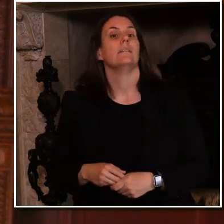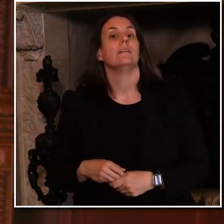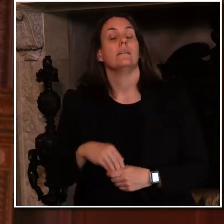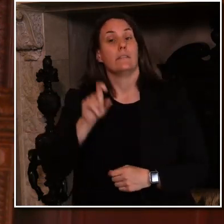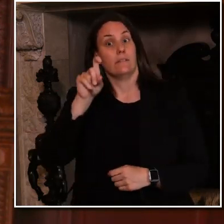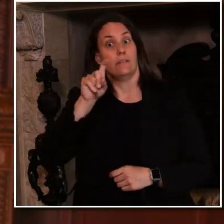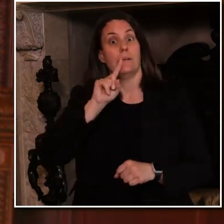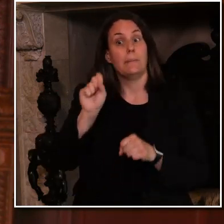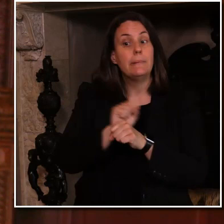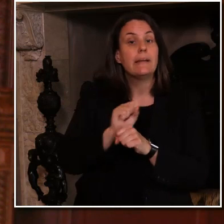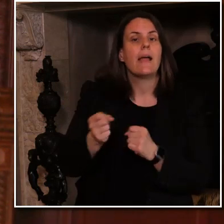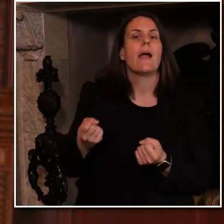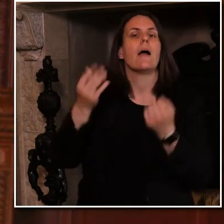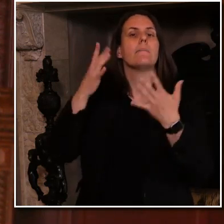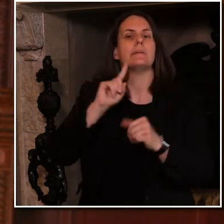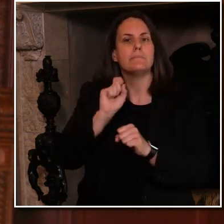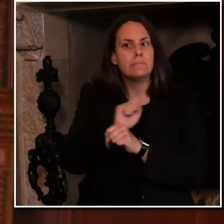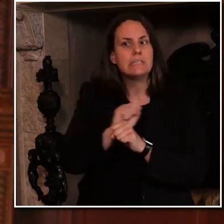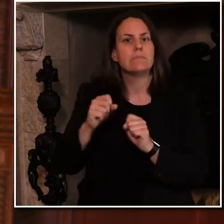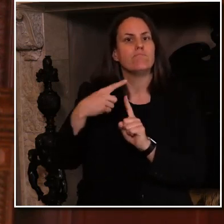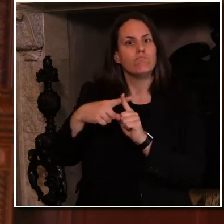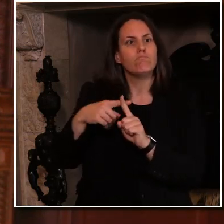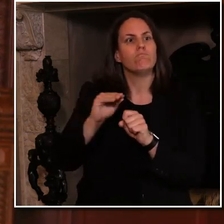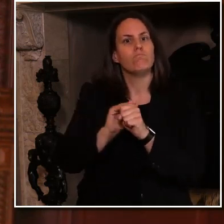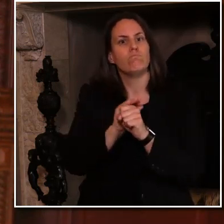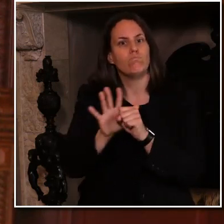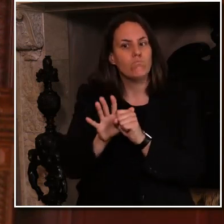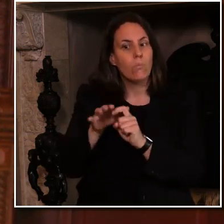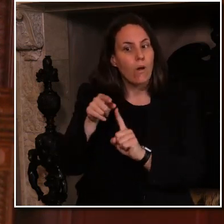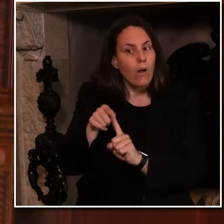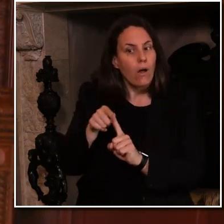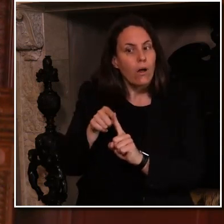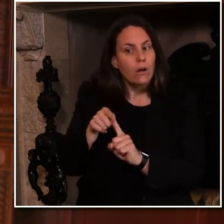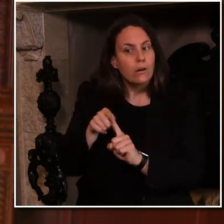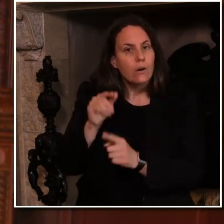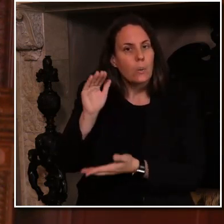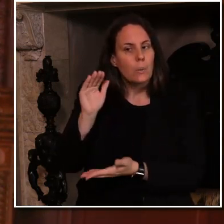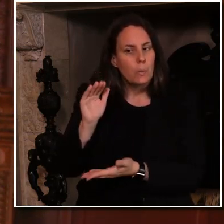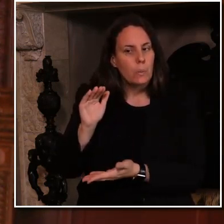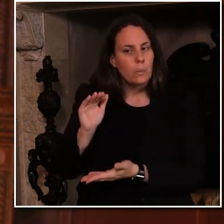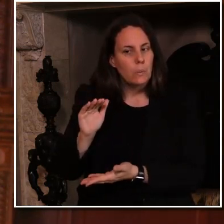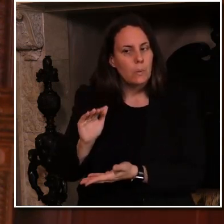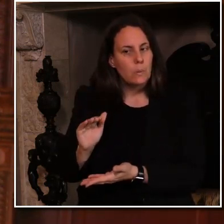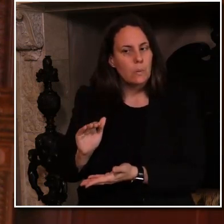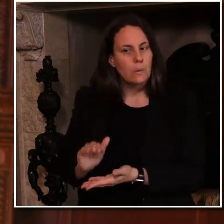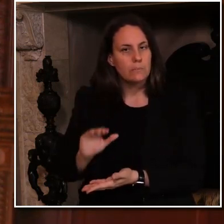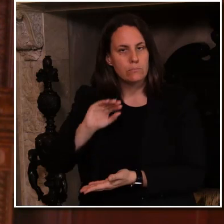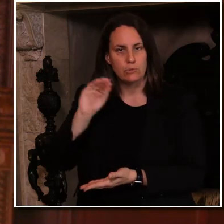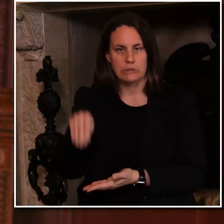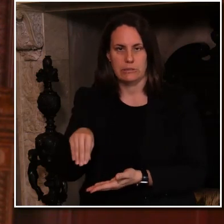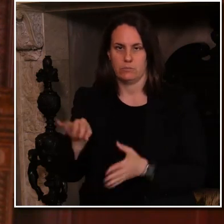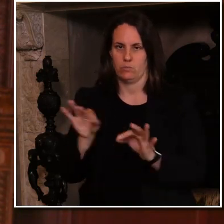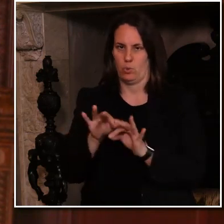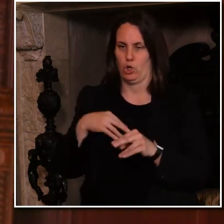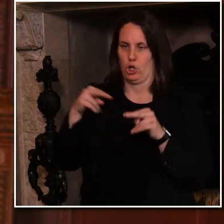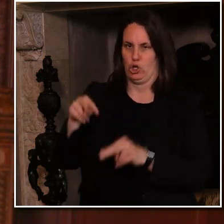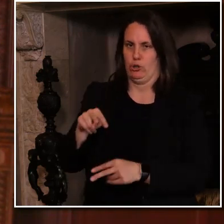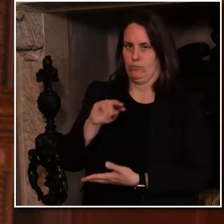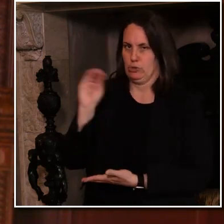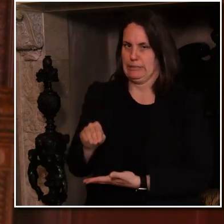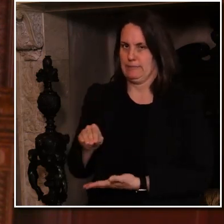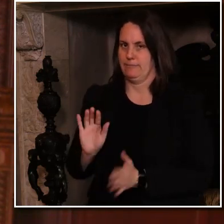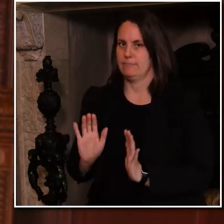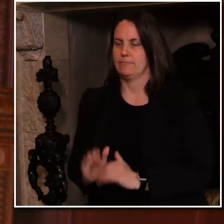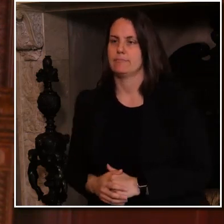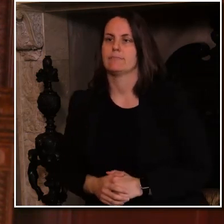of testing, going in the right direction. So the short answer is we want it to be better than it is now and sustained going in that direction. And I just want to, and